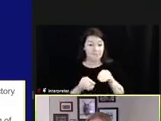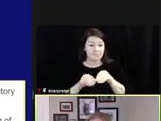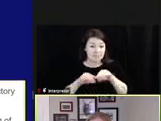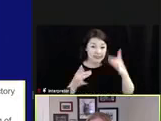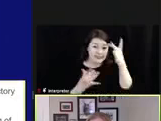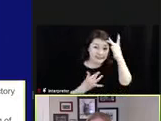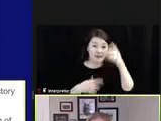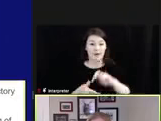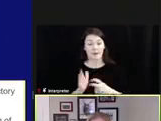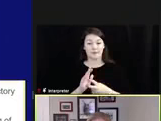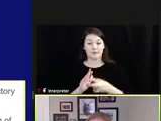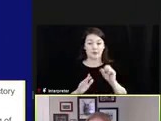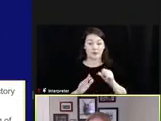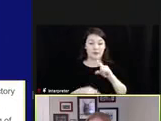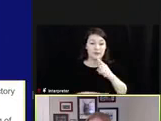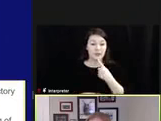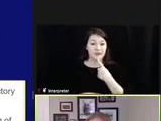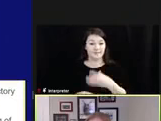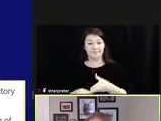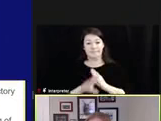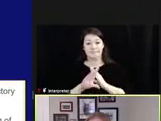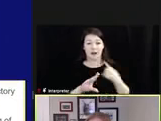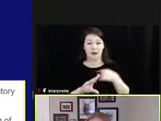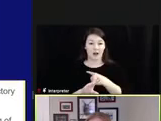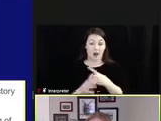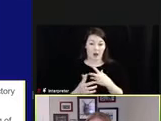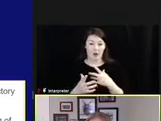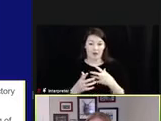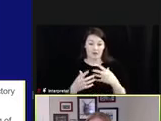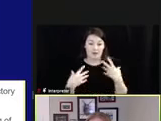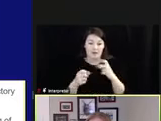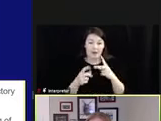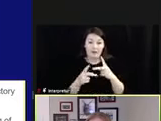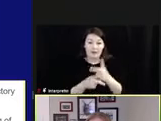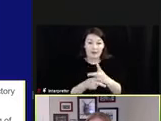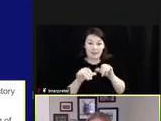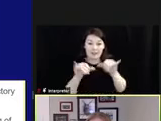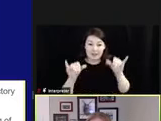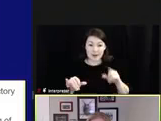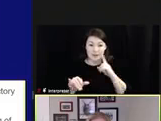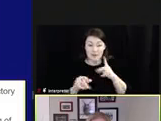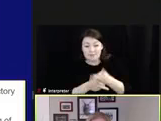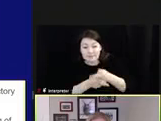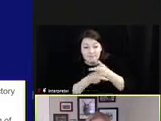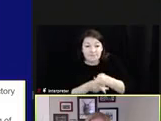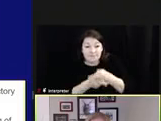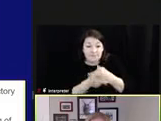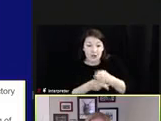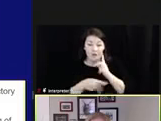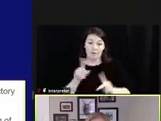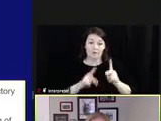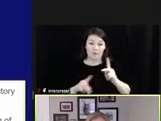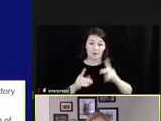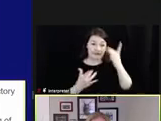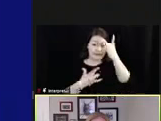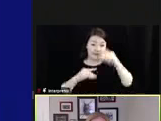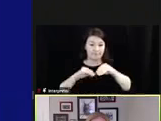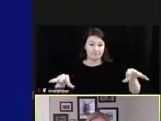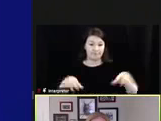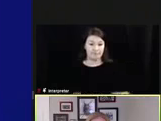significantly hamper our healthcare system's ability to care for our most severely ill patients. Next slide, please.